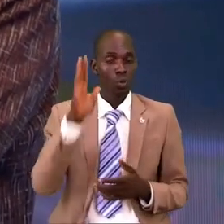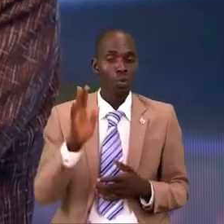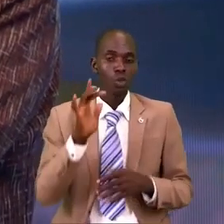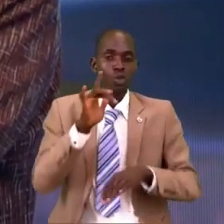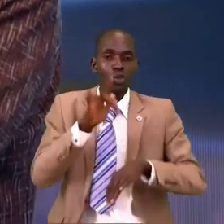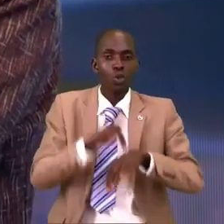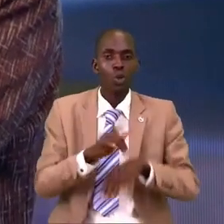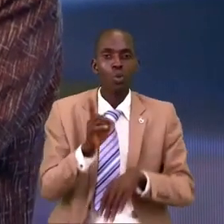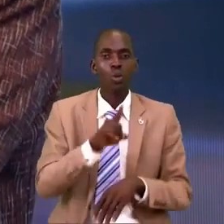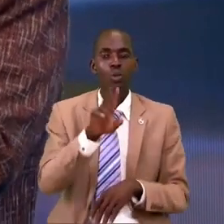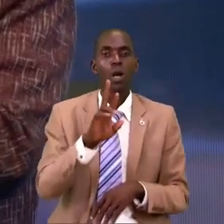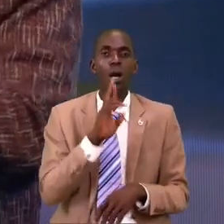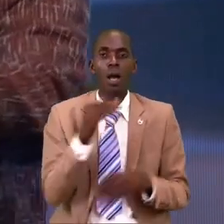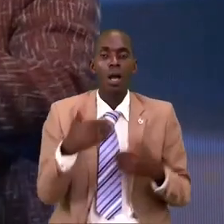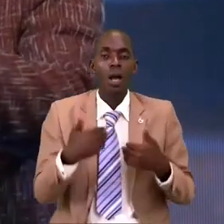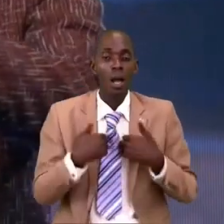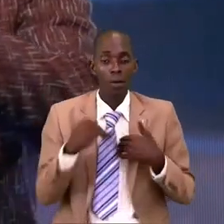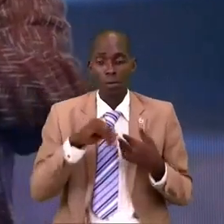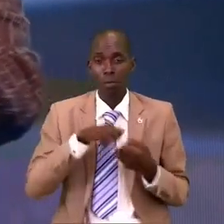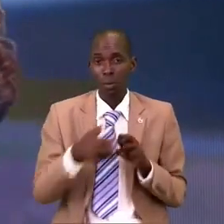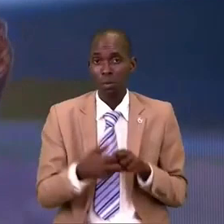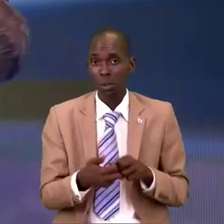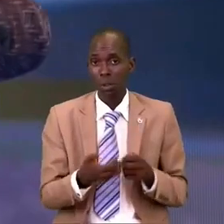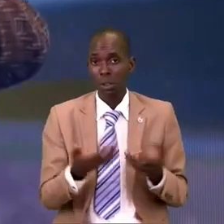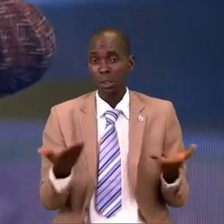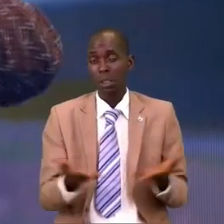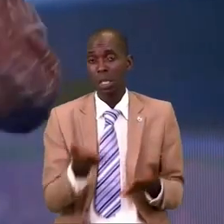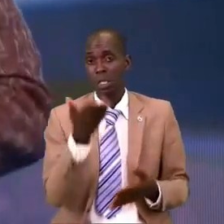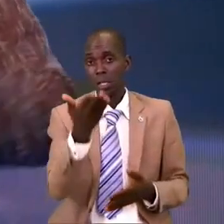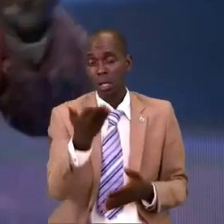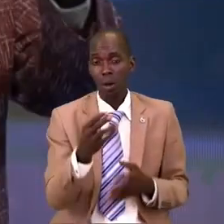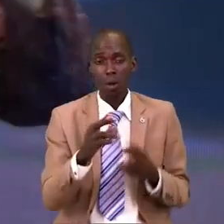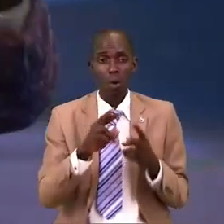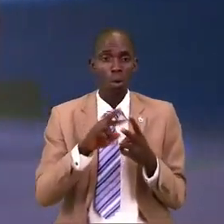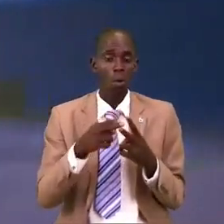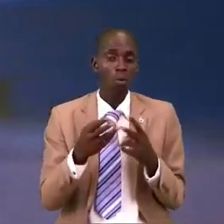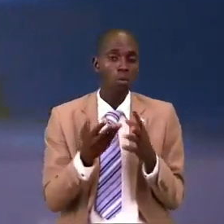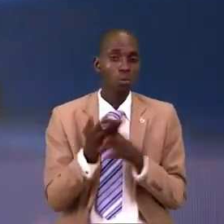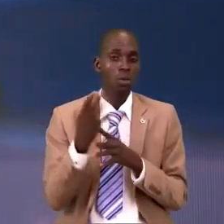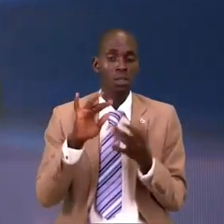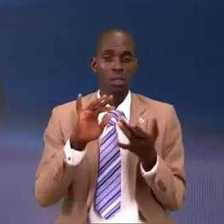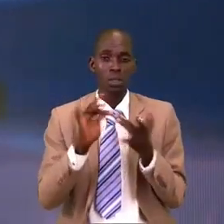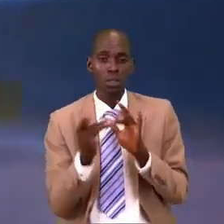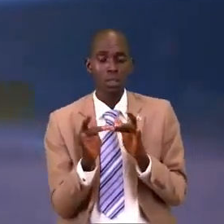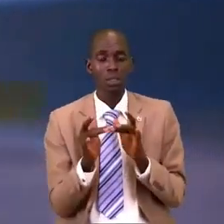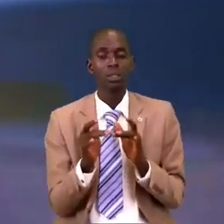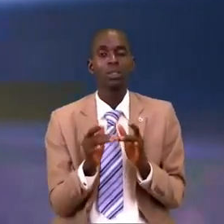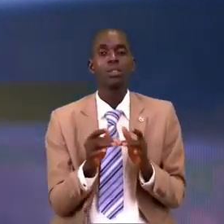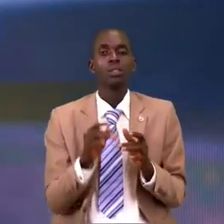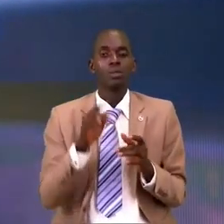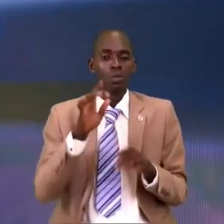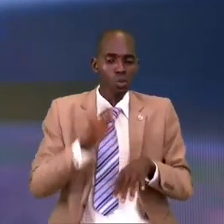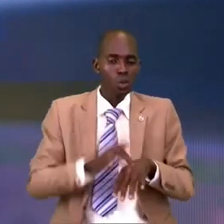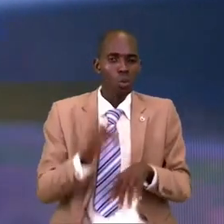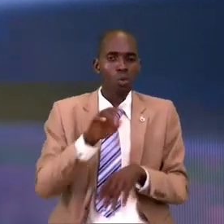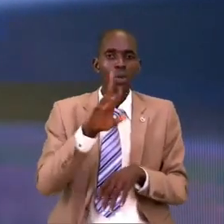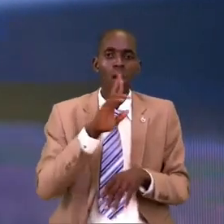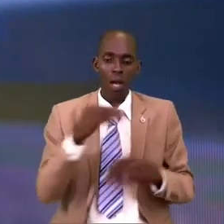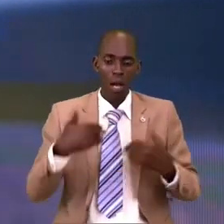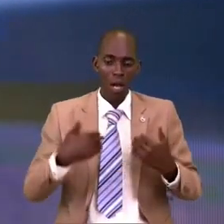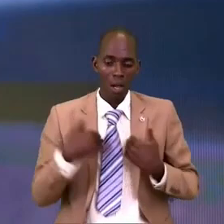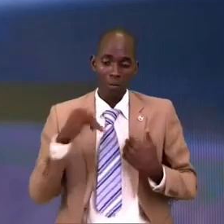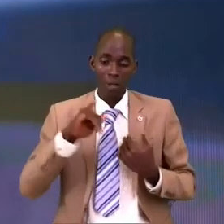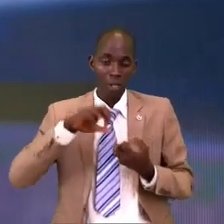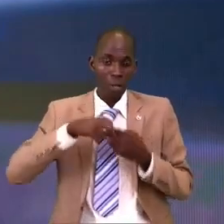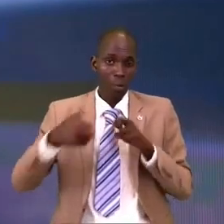that when you hear the final amen, everything would have gone. And then you raise up